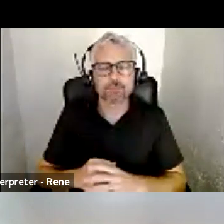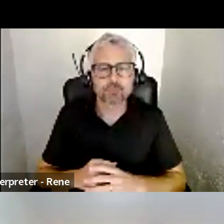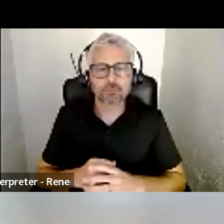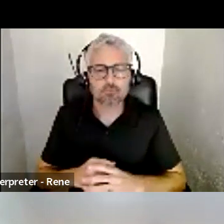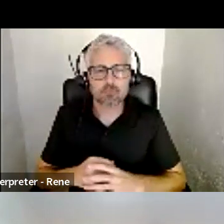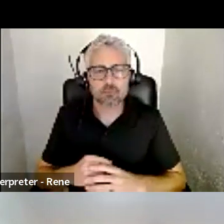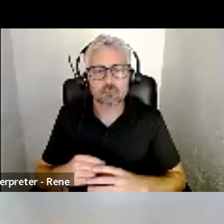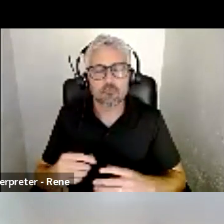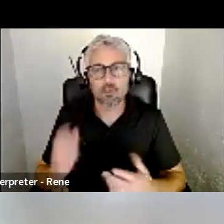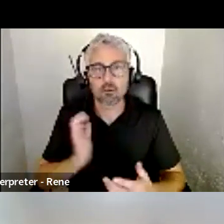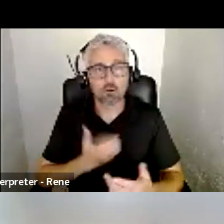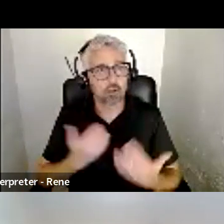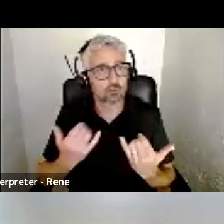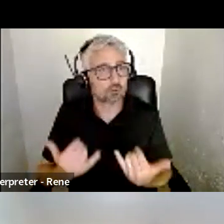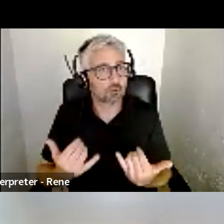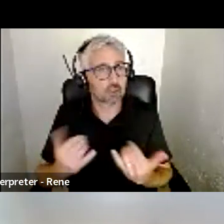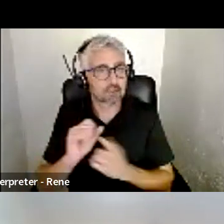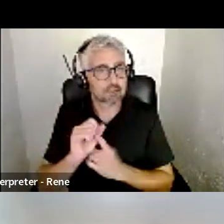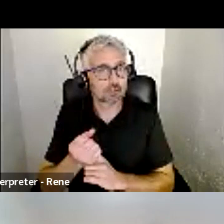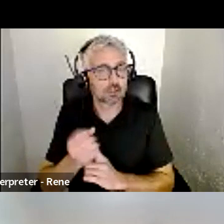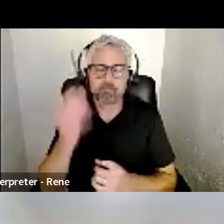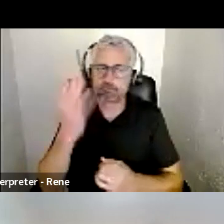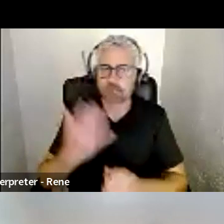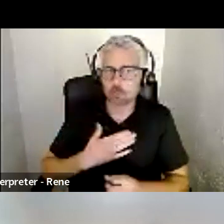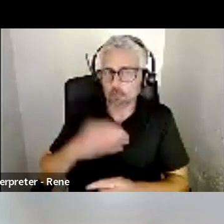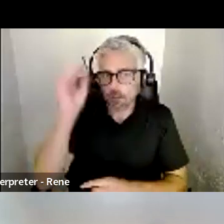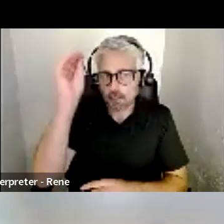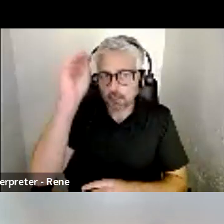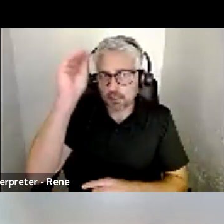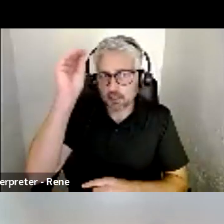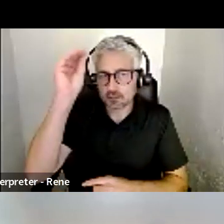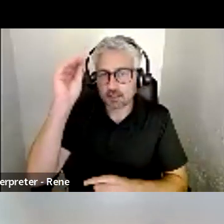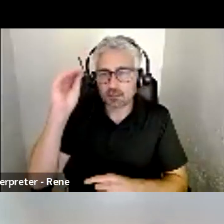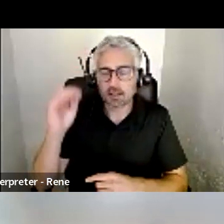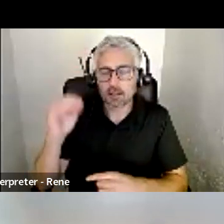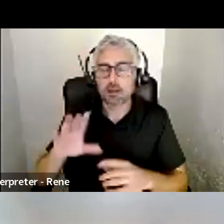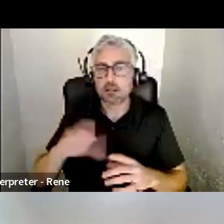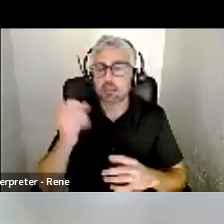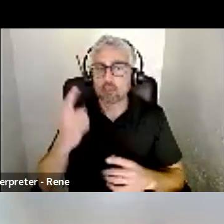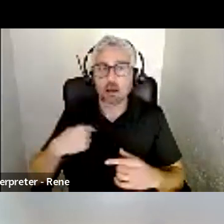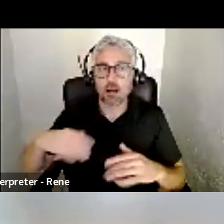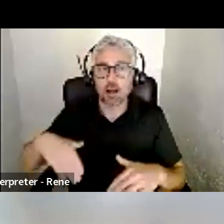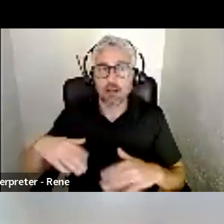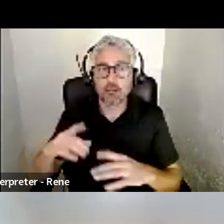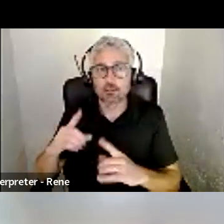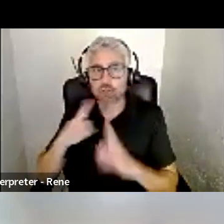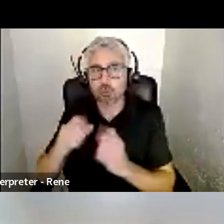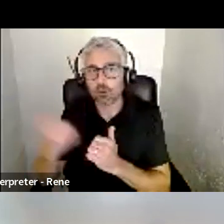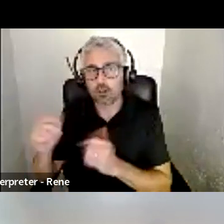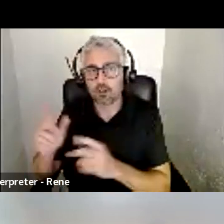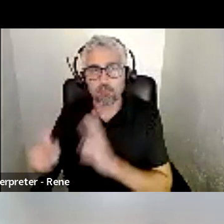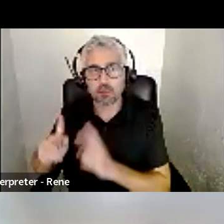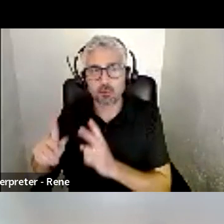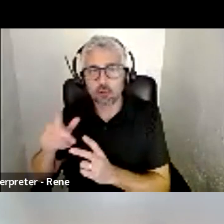Where we have landed, and this is my opinion, which I've not had an active dialogue or debate with the other folks that